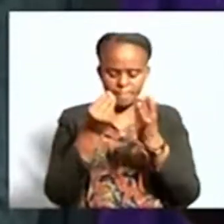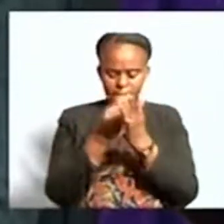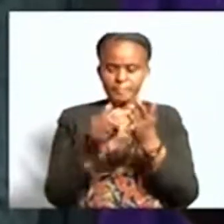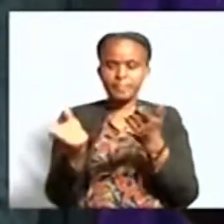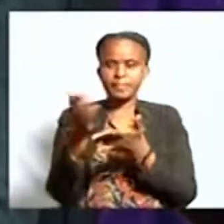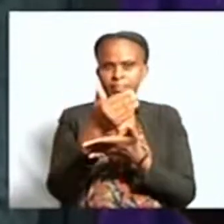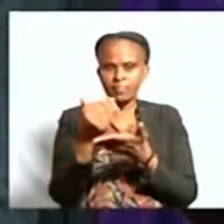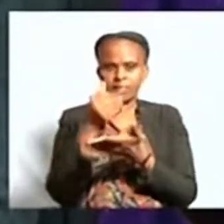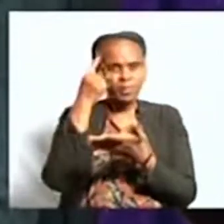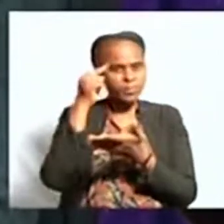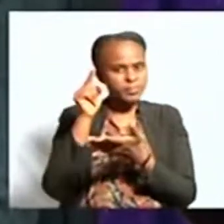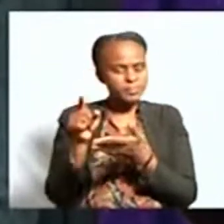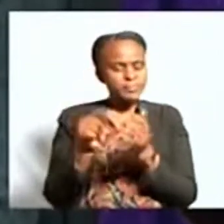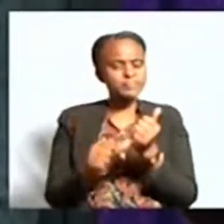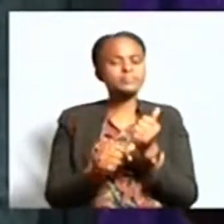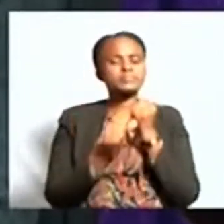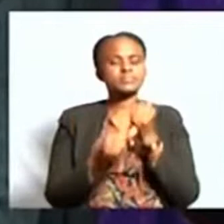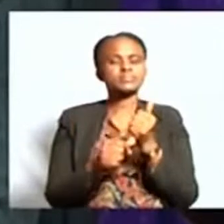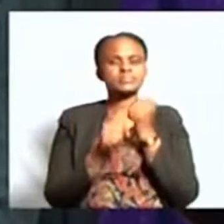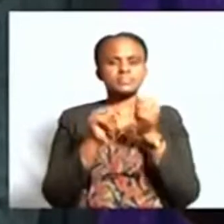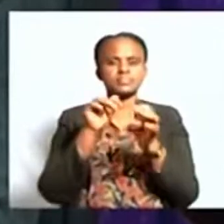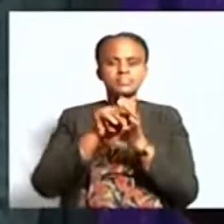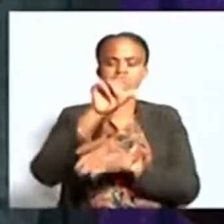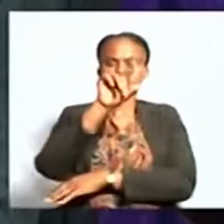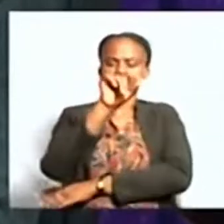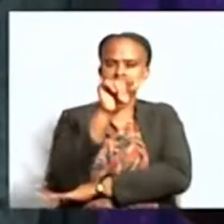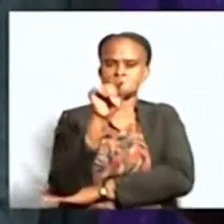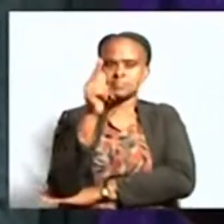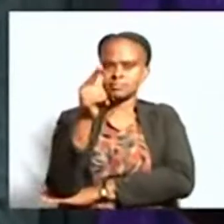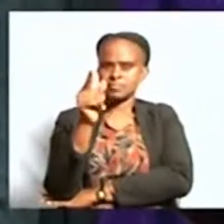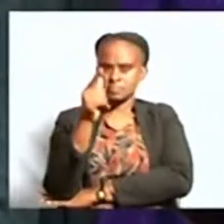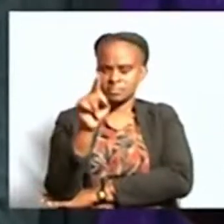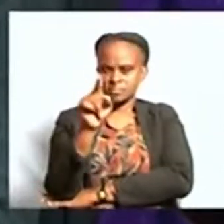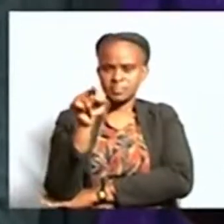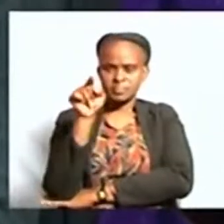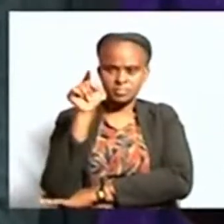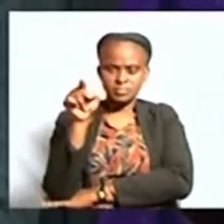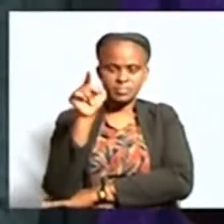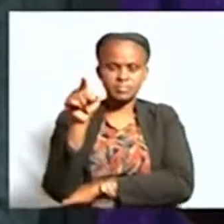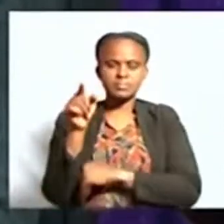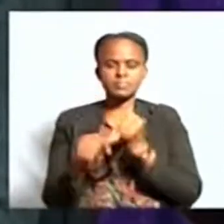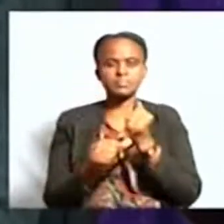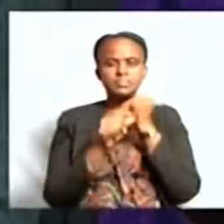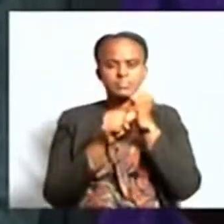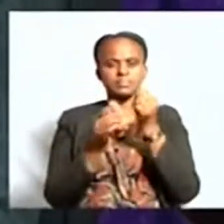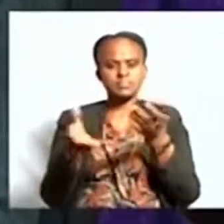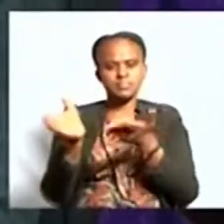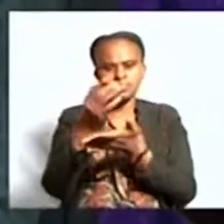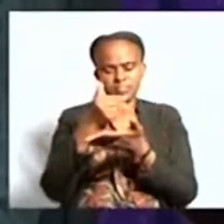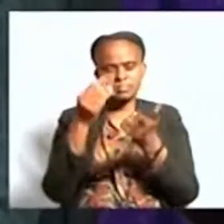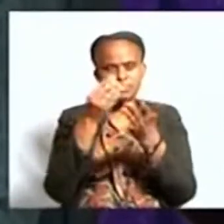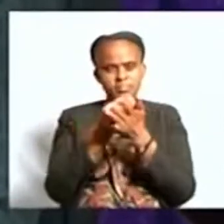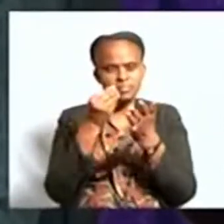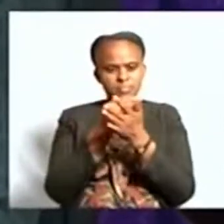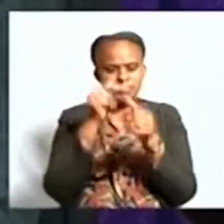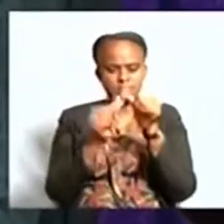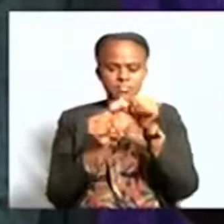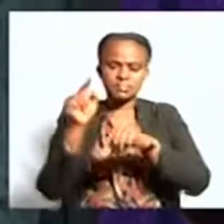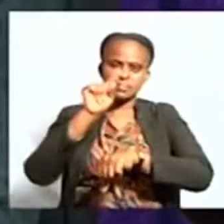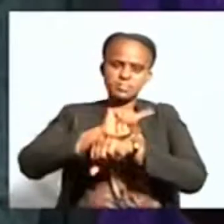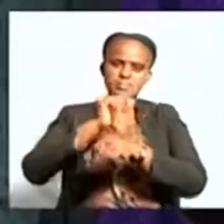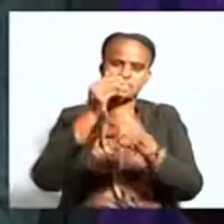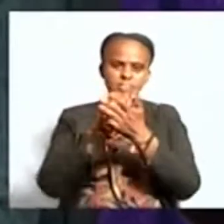collections for the agency in 2021. The agency collected an average daily